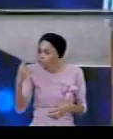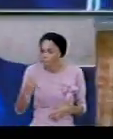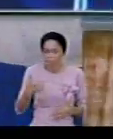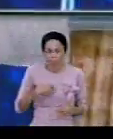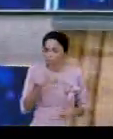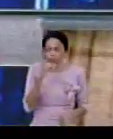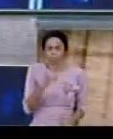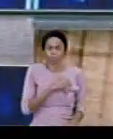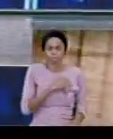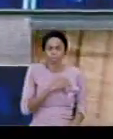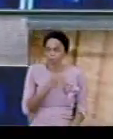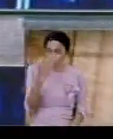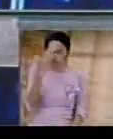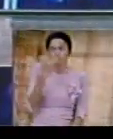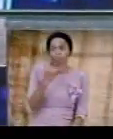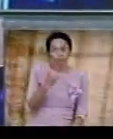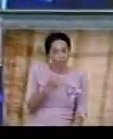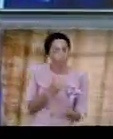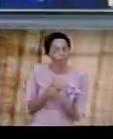Why?